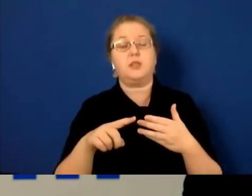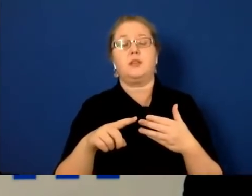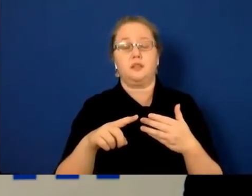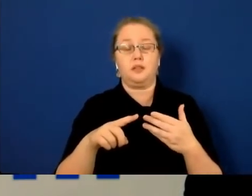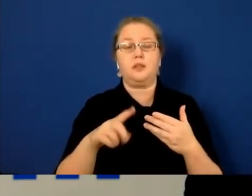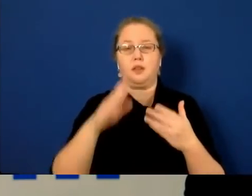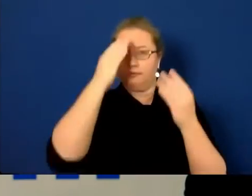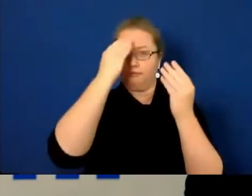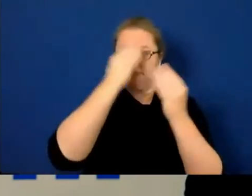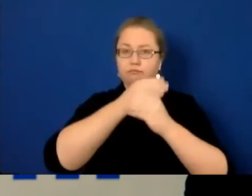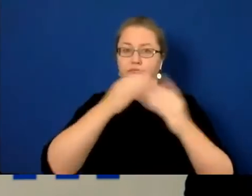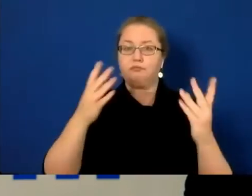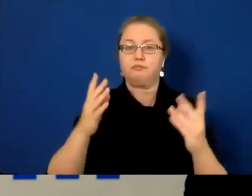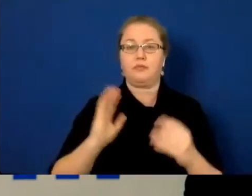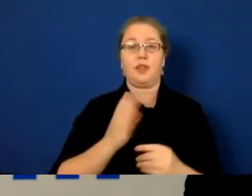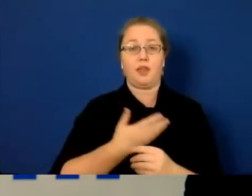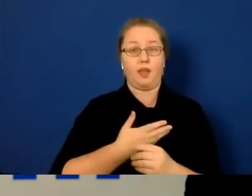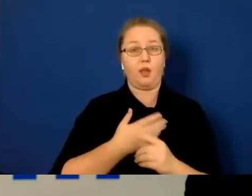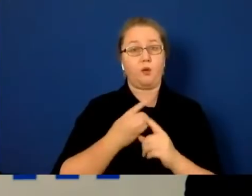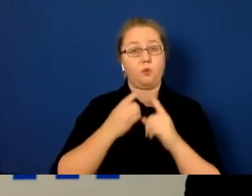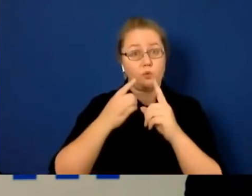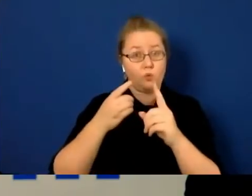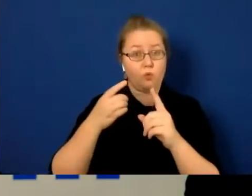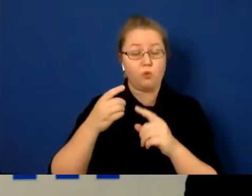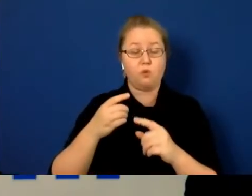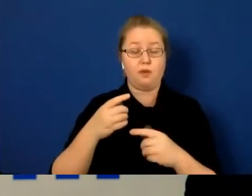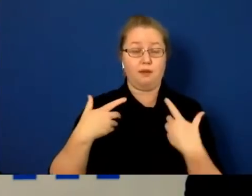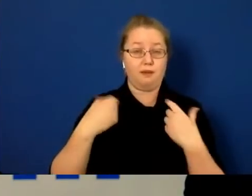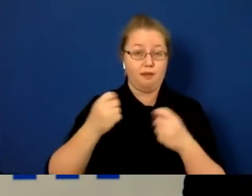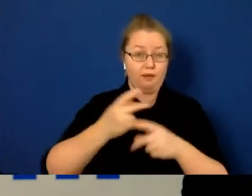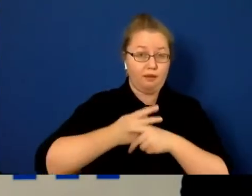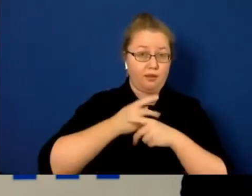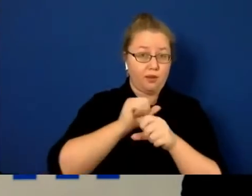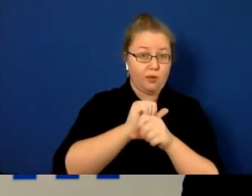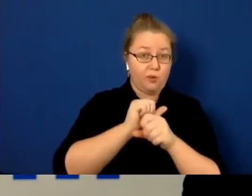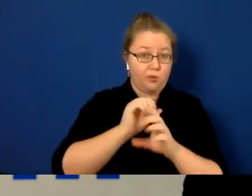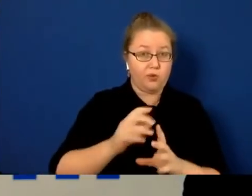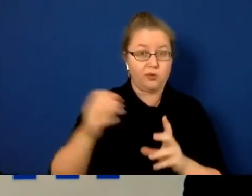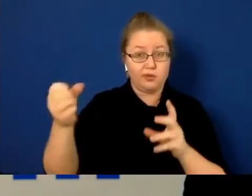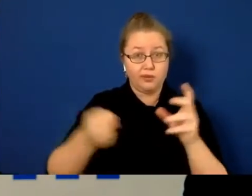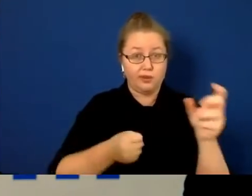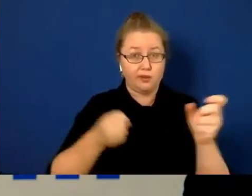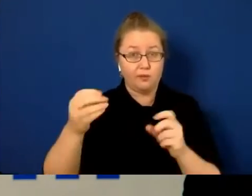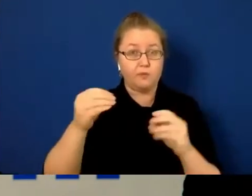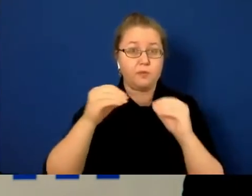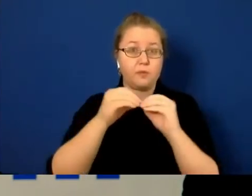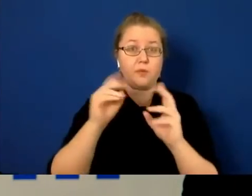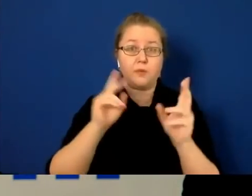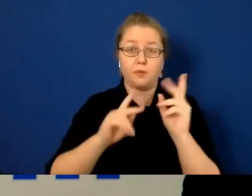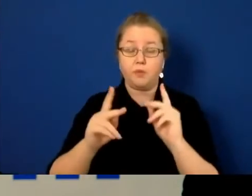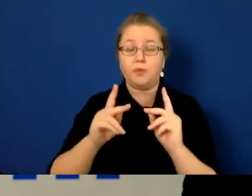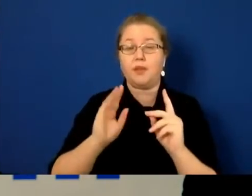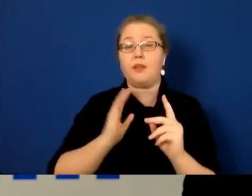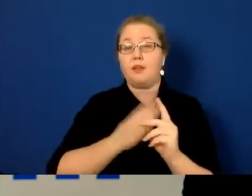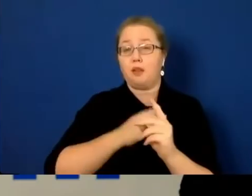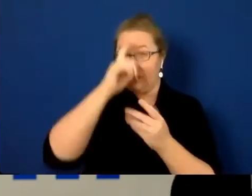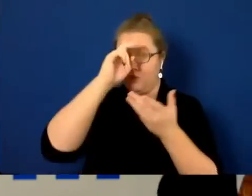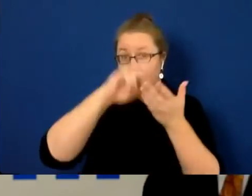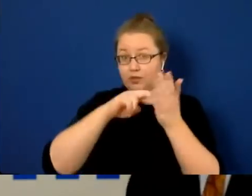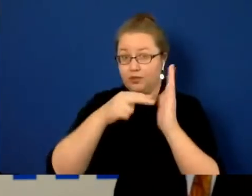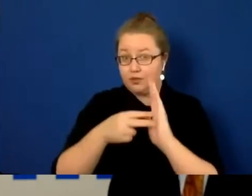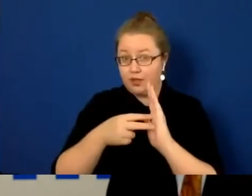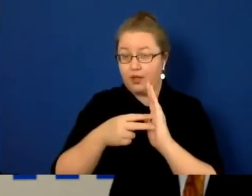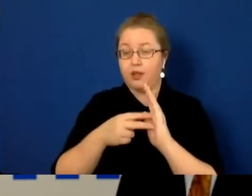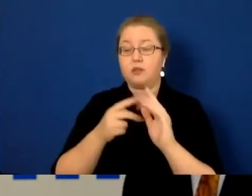in the coming weeks making some adjustments to support families and people who are living in care right now. And I don't know if you